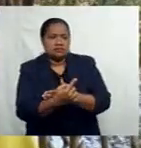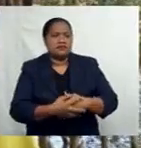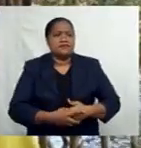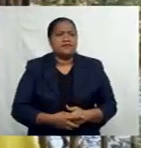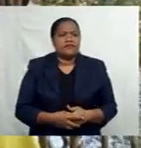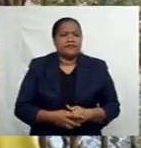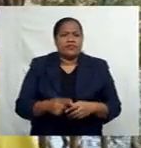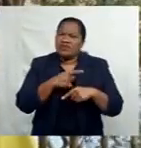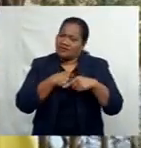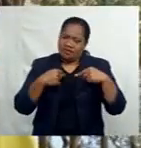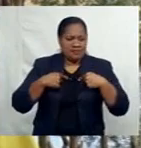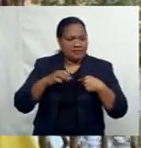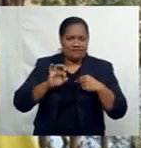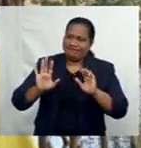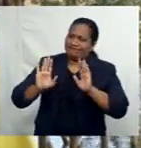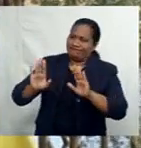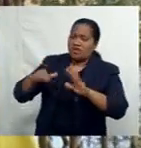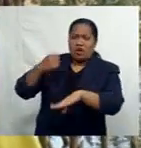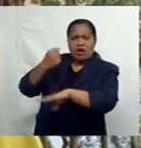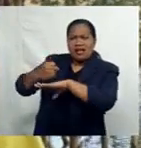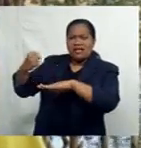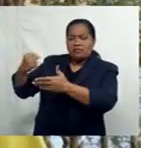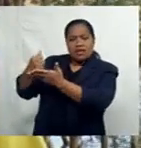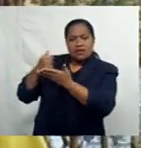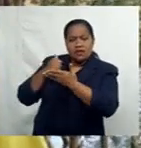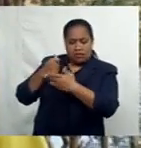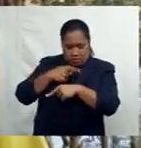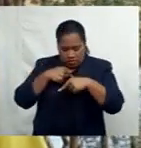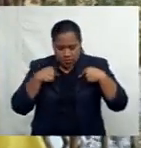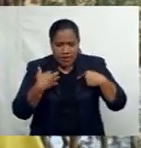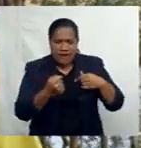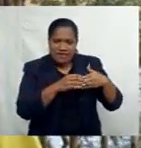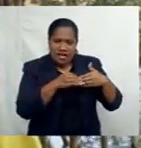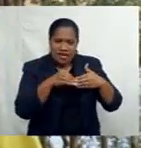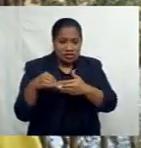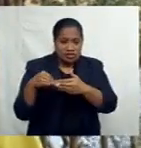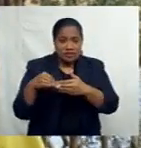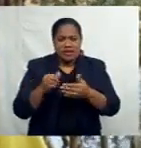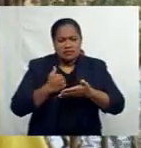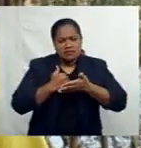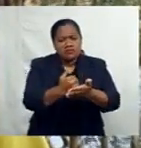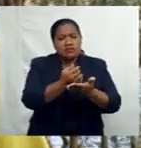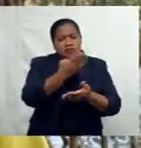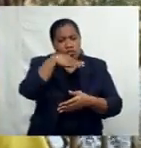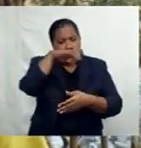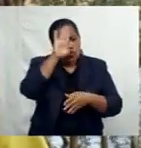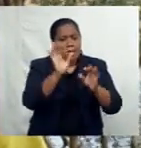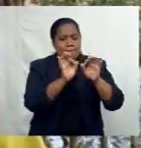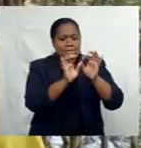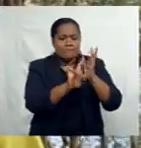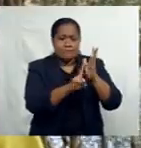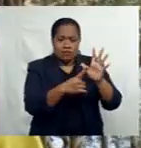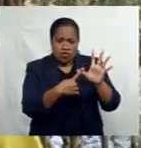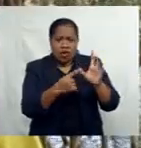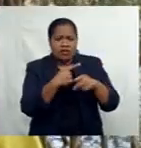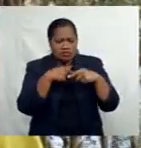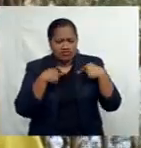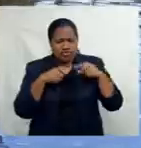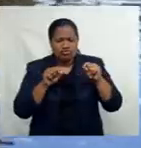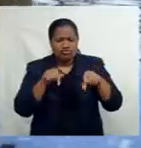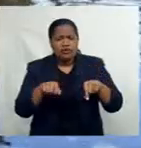We are not waiting for government assistance. We have the leadership and support of the Twimbua, and we've done this for